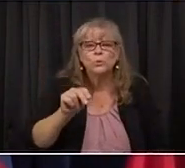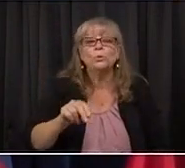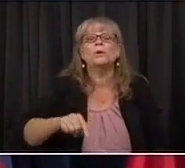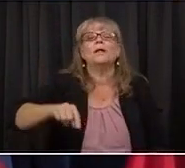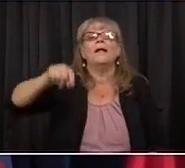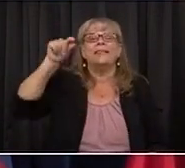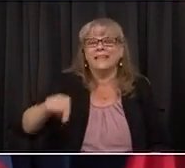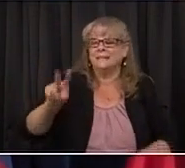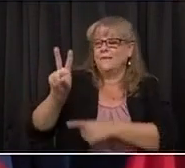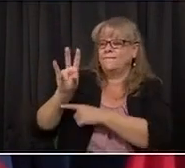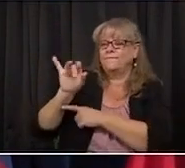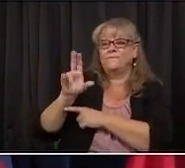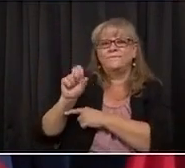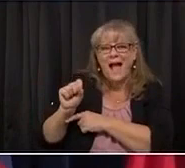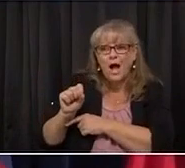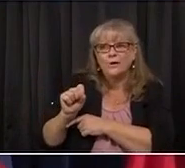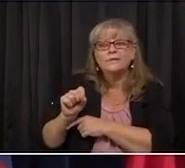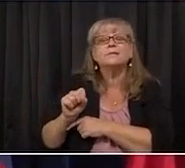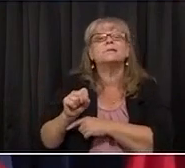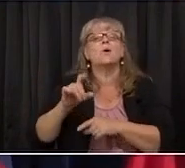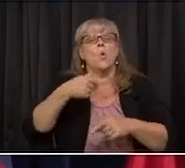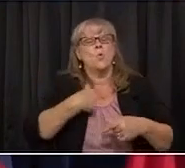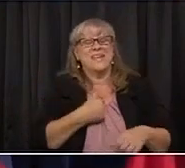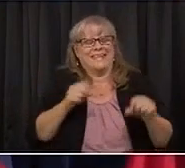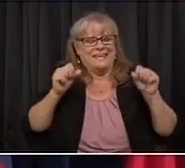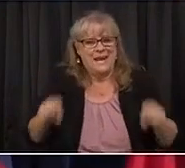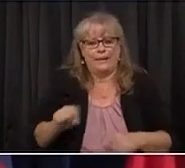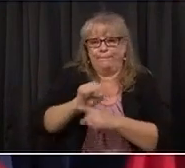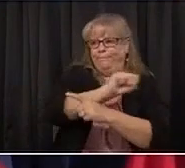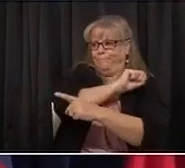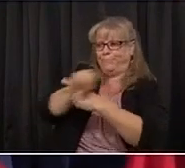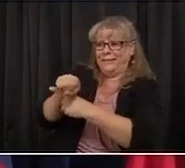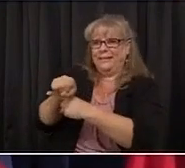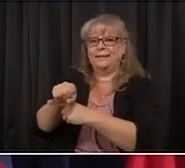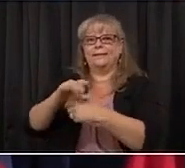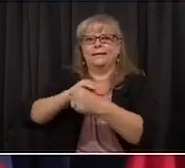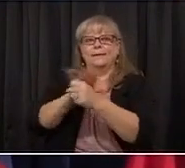Colorado is better than that, and we're going to get through this, and we're going to win. Thank you.